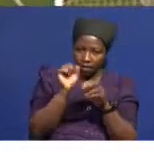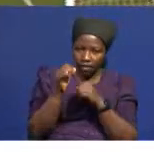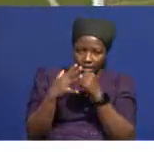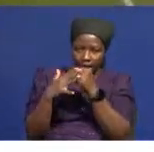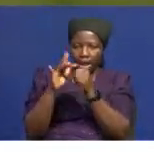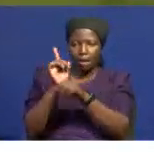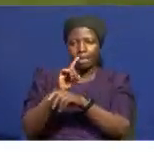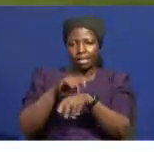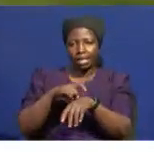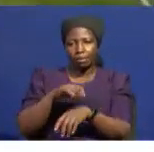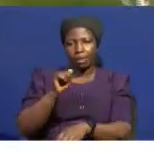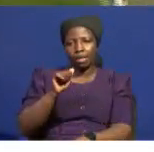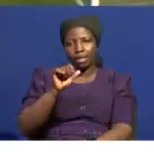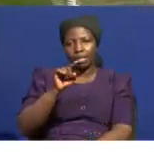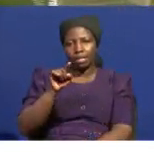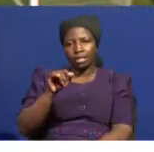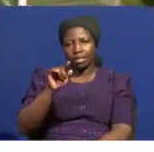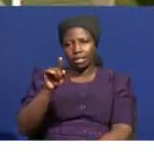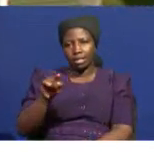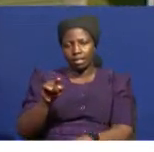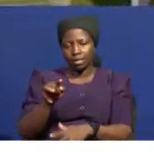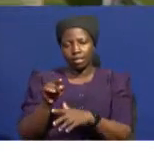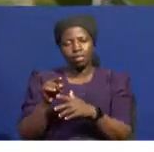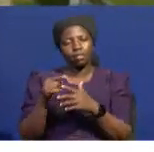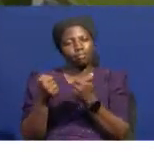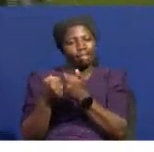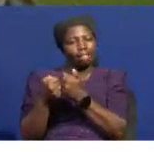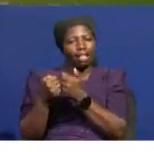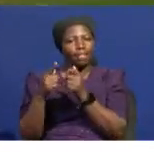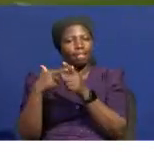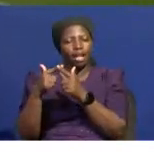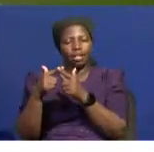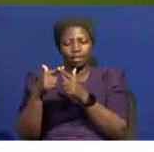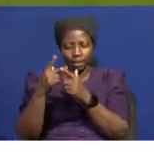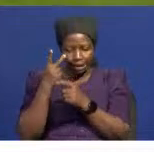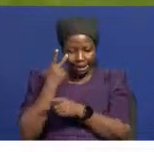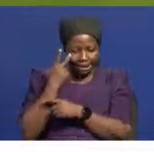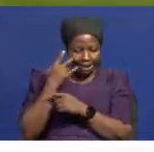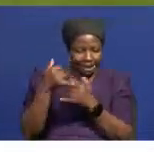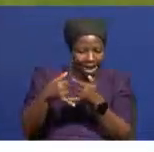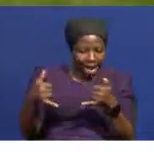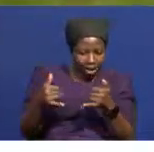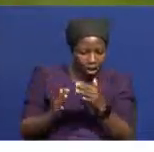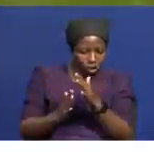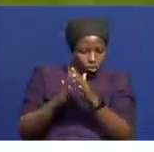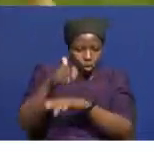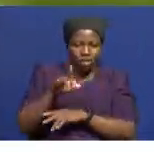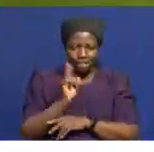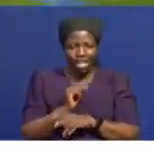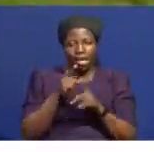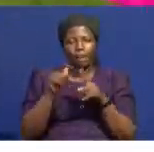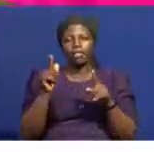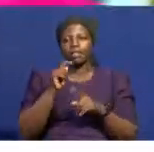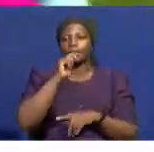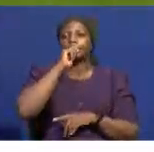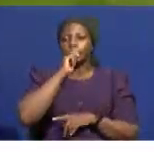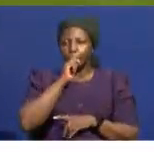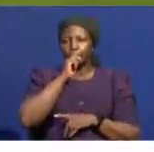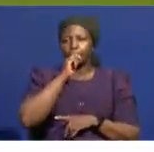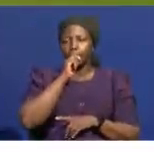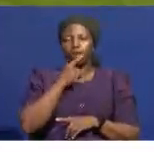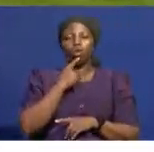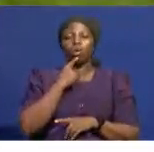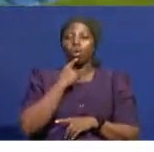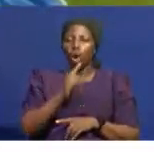Ki's stinger crashed against the crossbar and appeared to have crossed the line. But the referee ruled the Burkina Faso